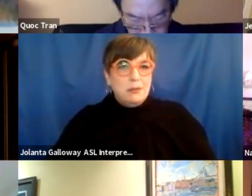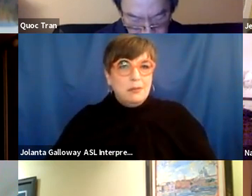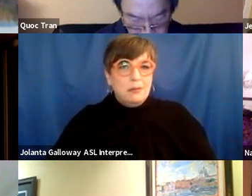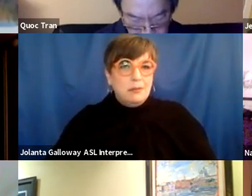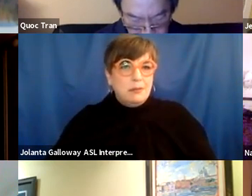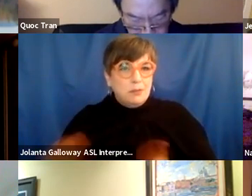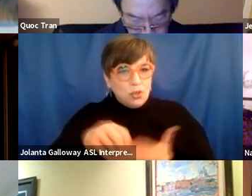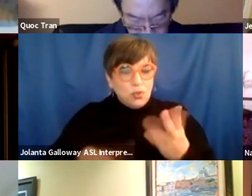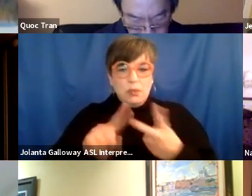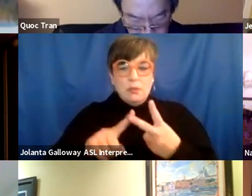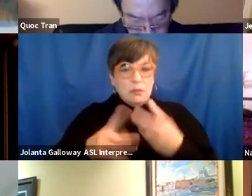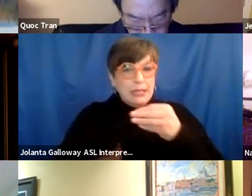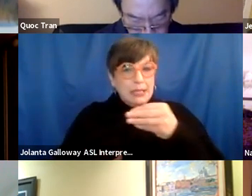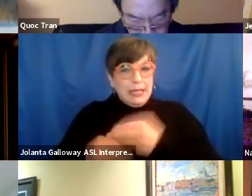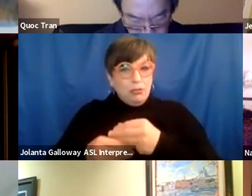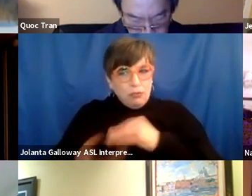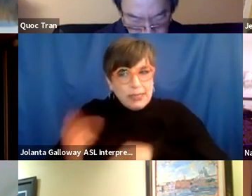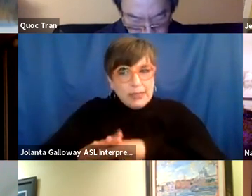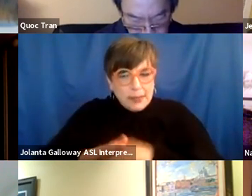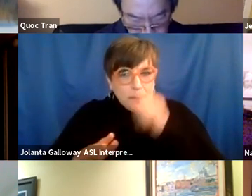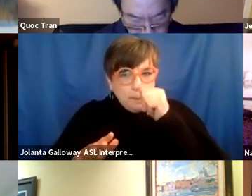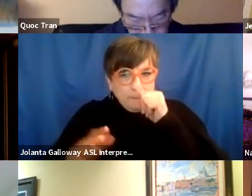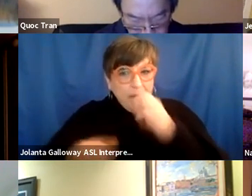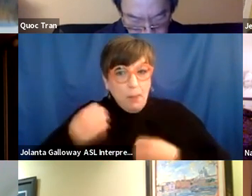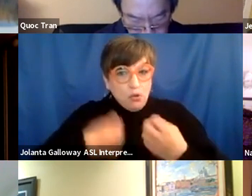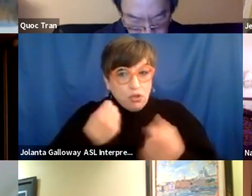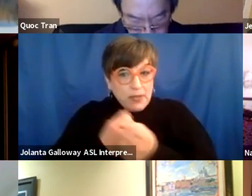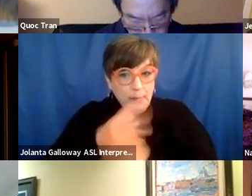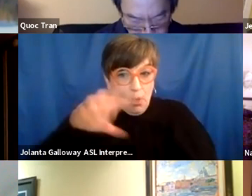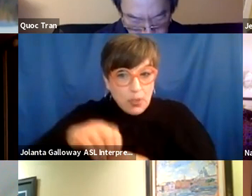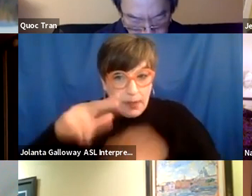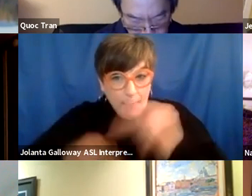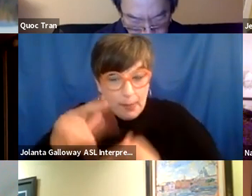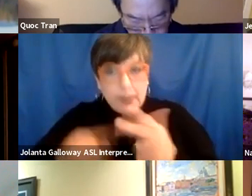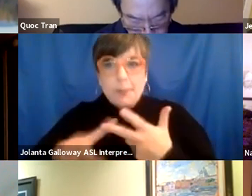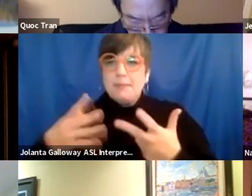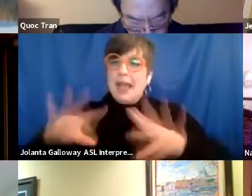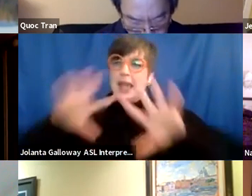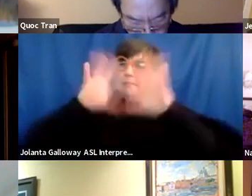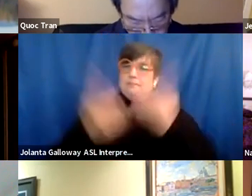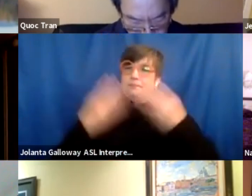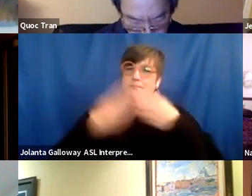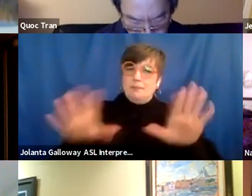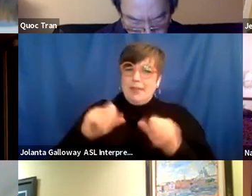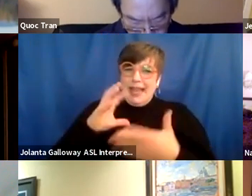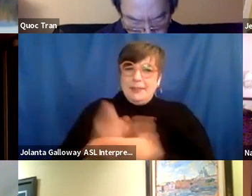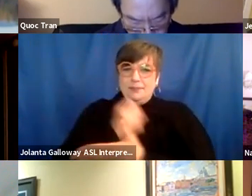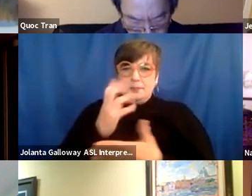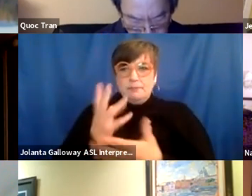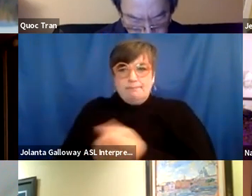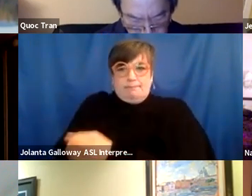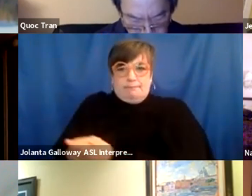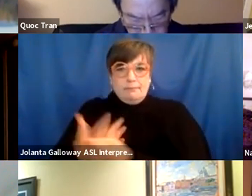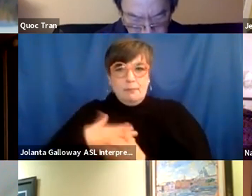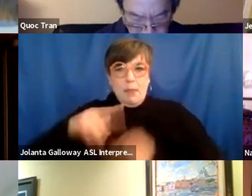supports in my building, and overall ability to resource my building in a way that I